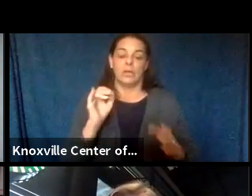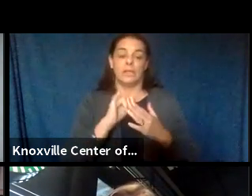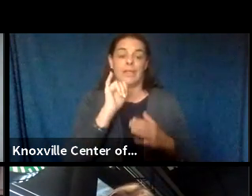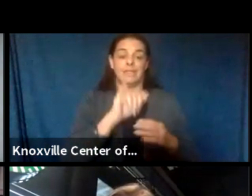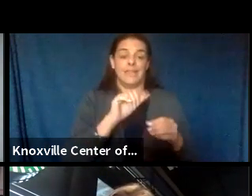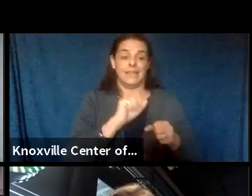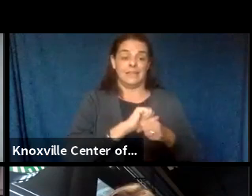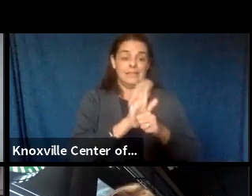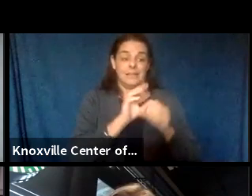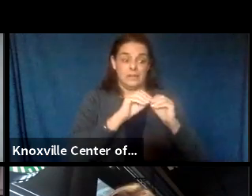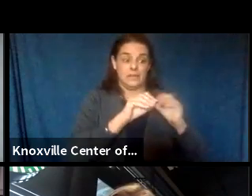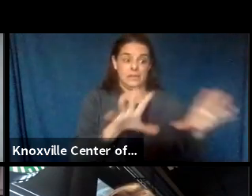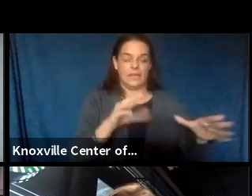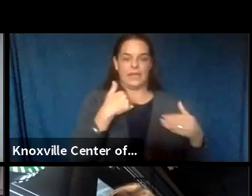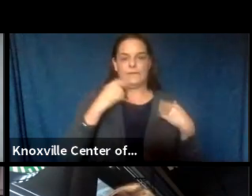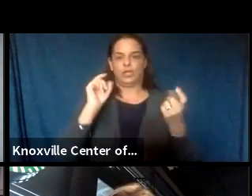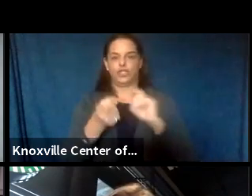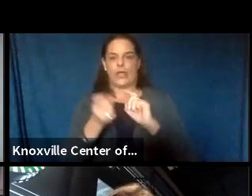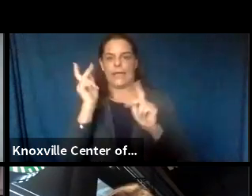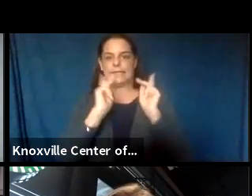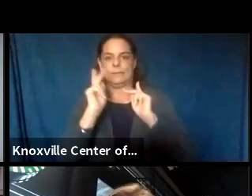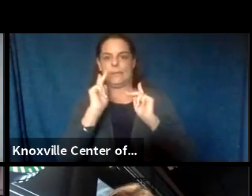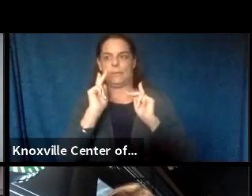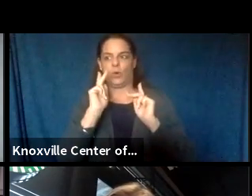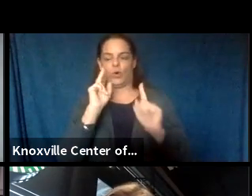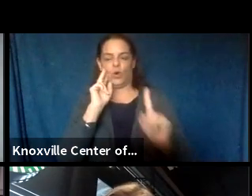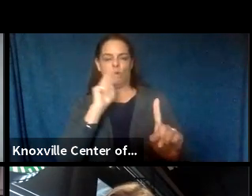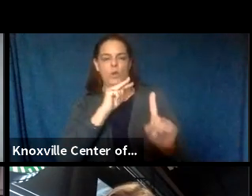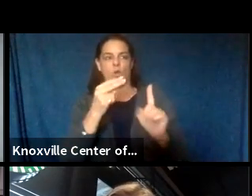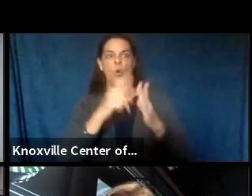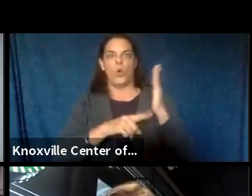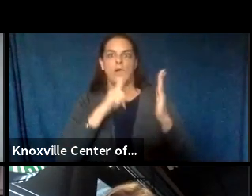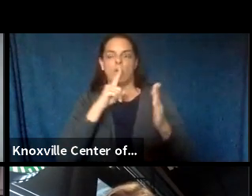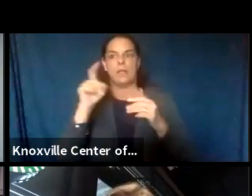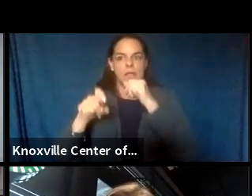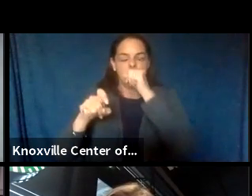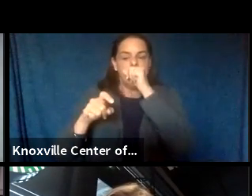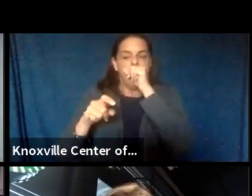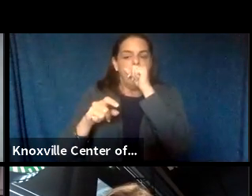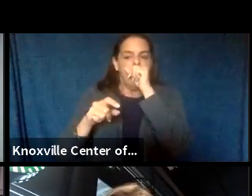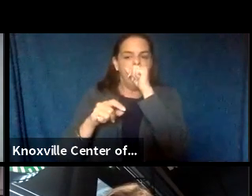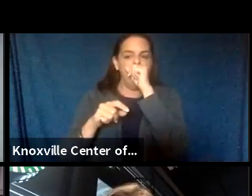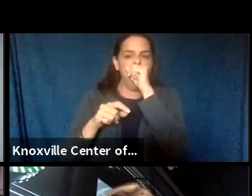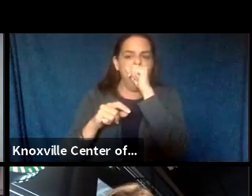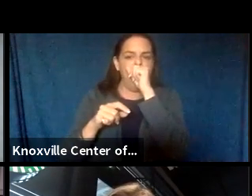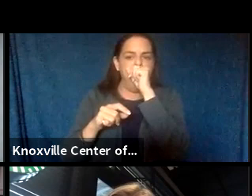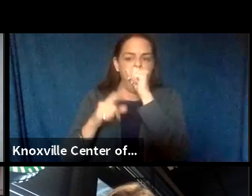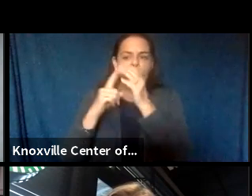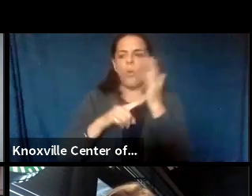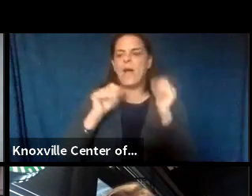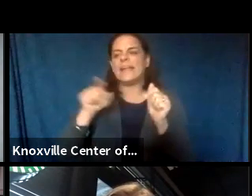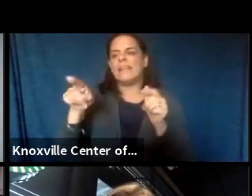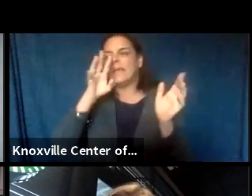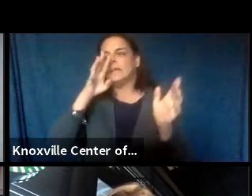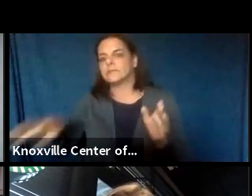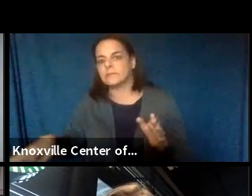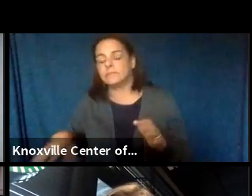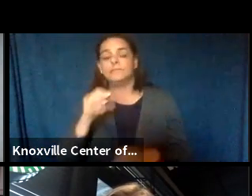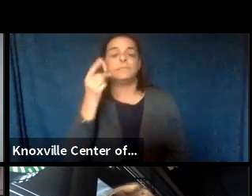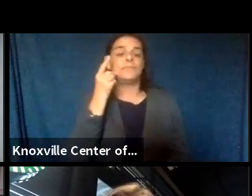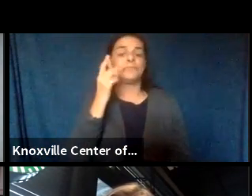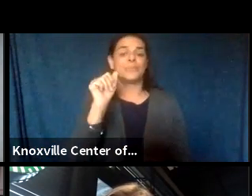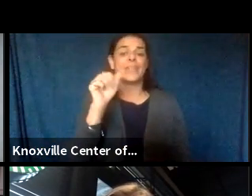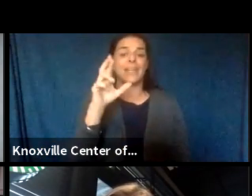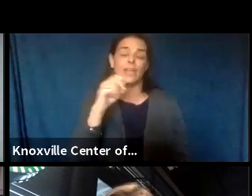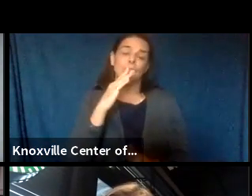pandemic has changed people's perception about what is necessary and what they can sort of leave behind, and dental care is part of